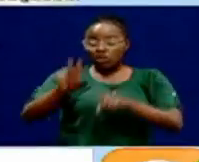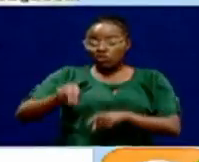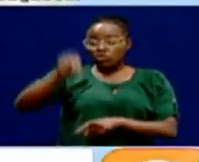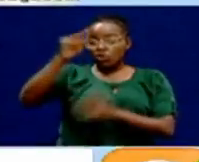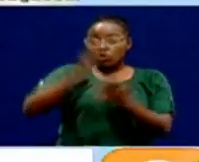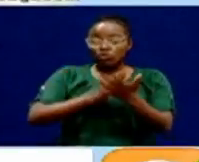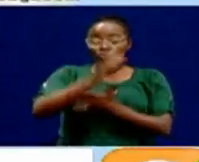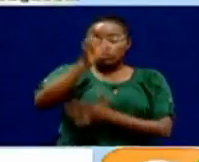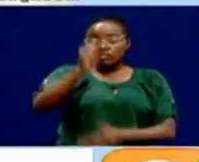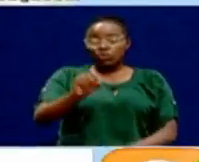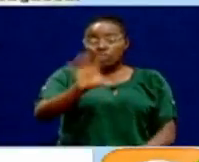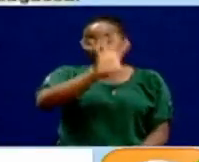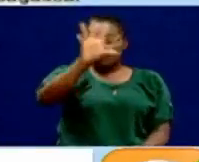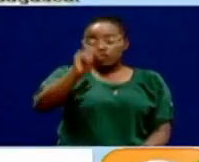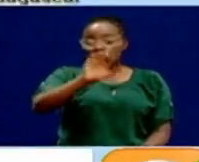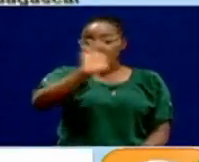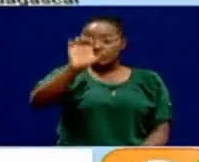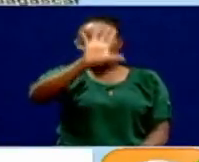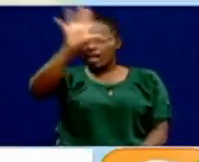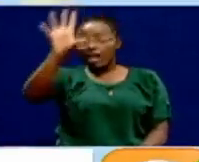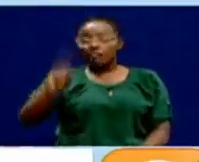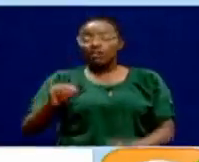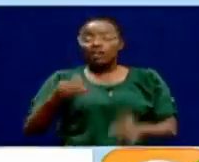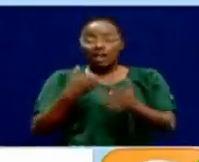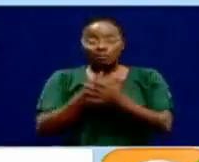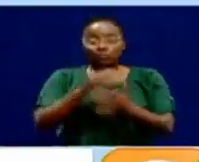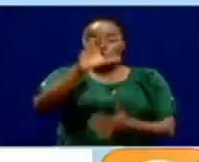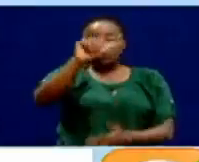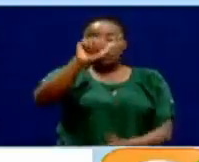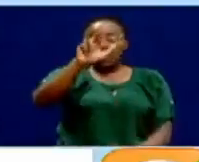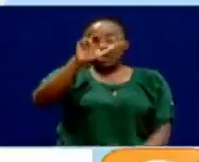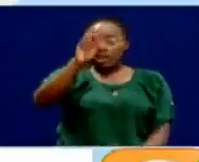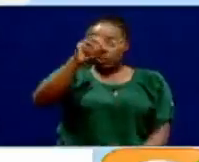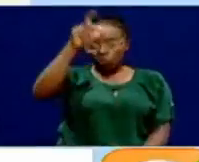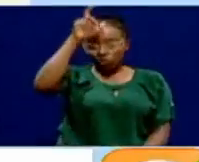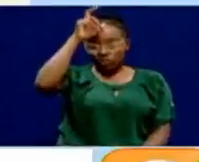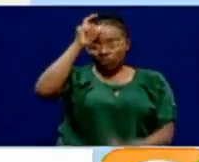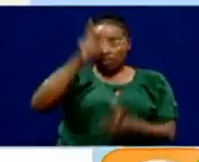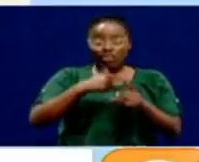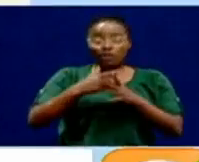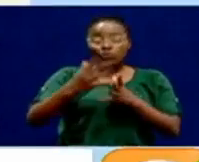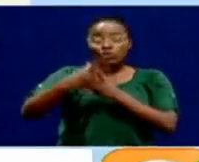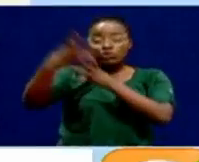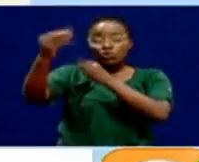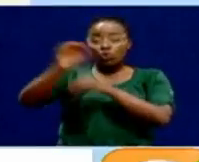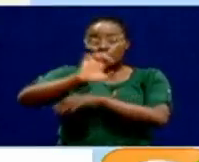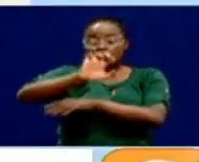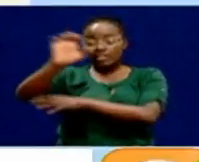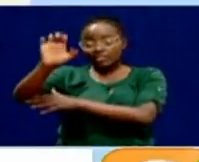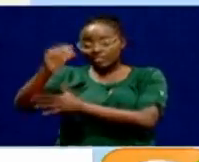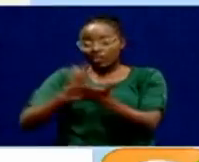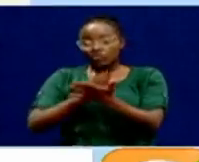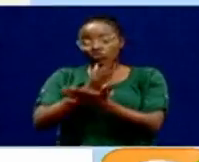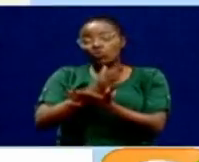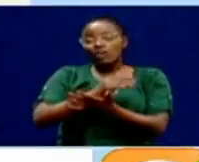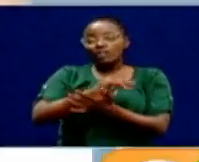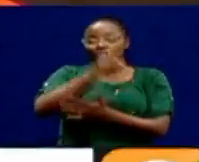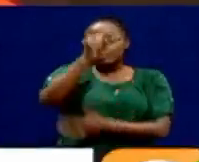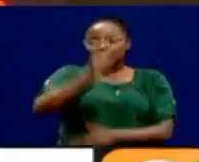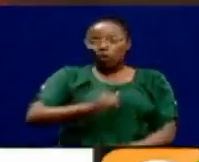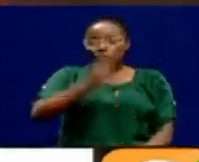through Southern Africa, East Africa, and all the way to Cairo. From there, he will head east through the Middle East, South